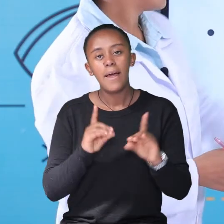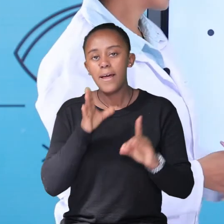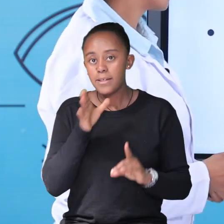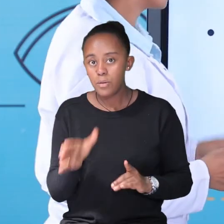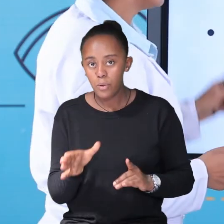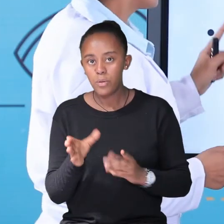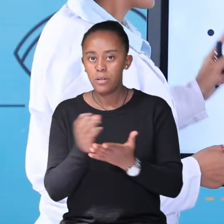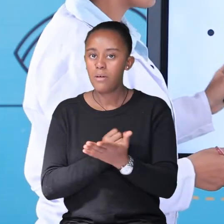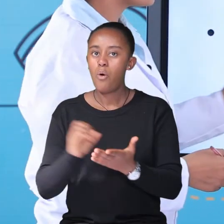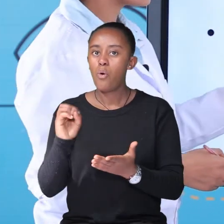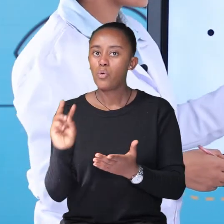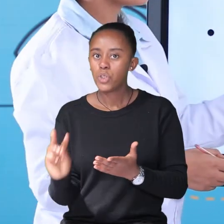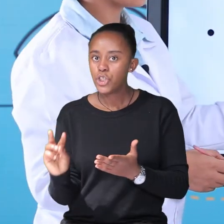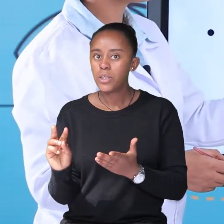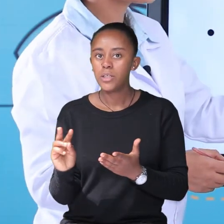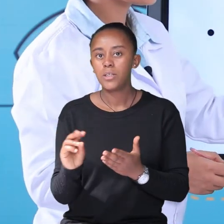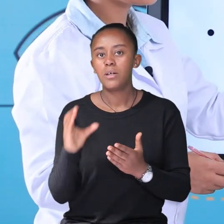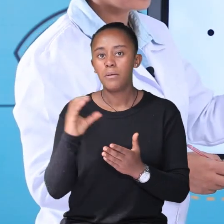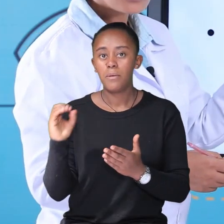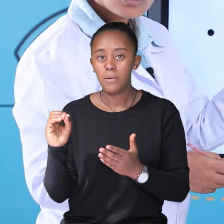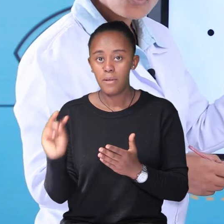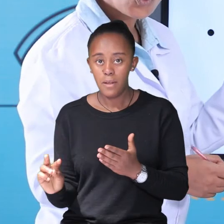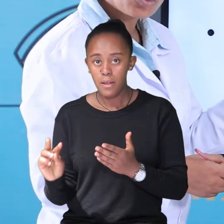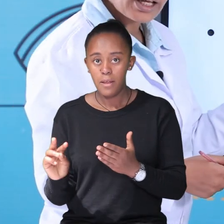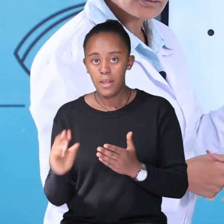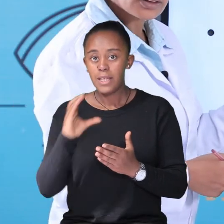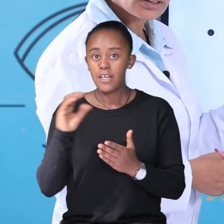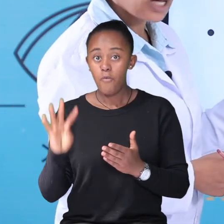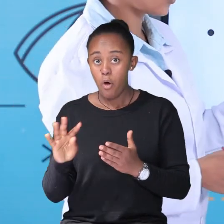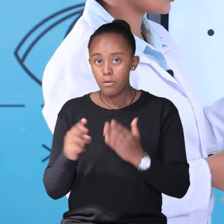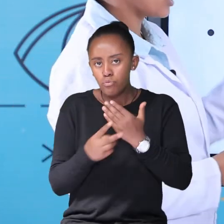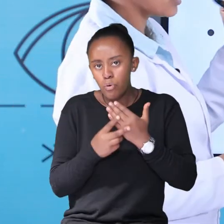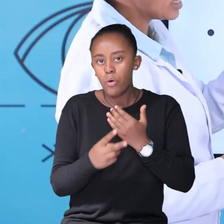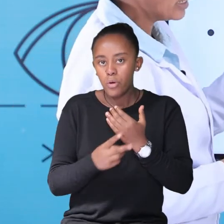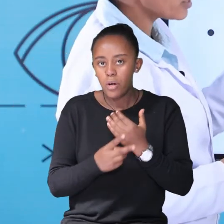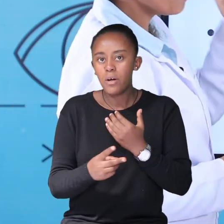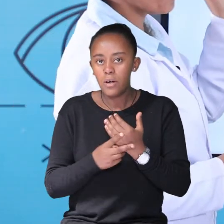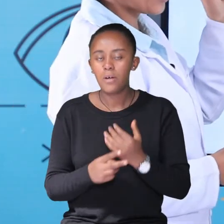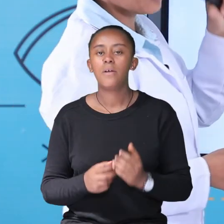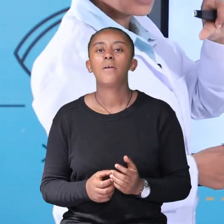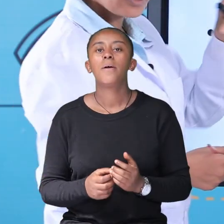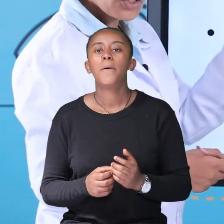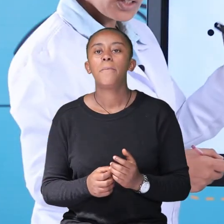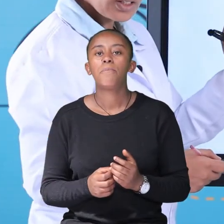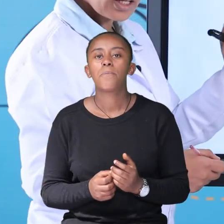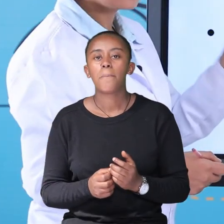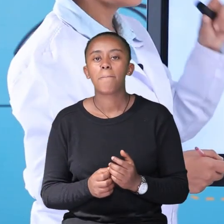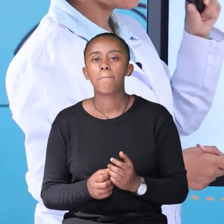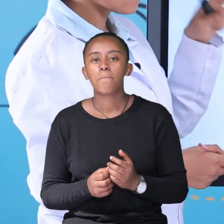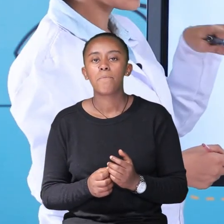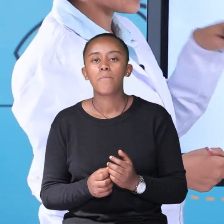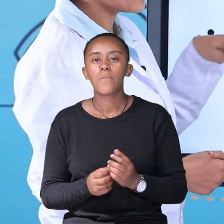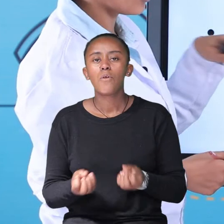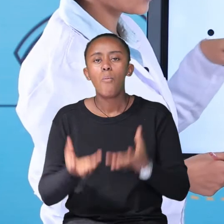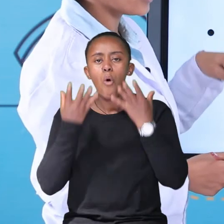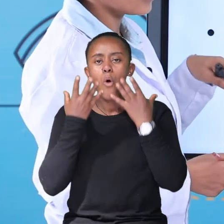take oxygen. Carbon dioxide can be stored by C4 plants. As we said earlier, in bundle sheath cell,